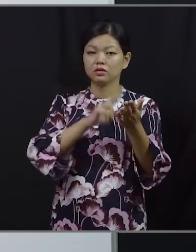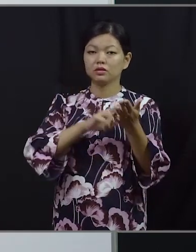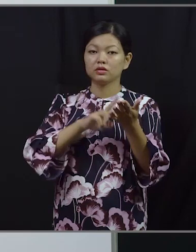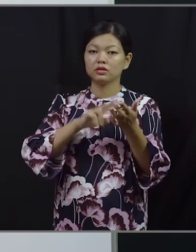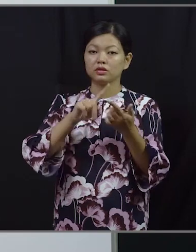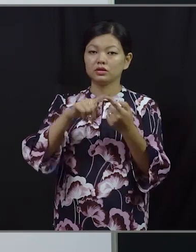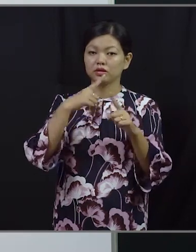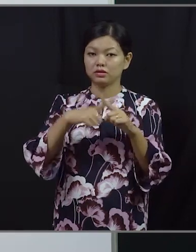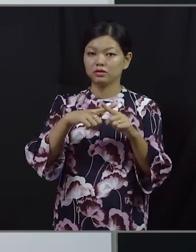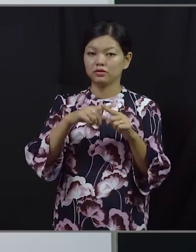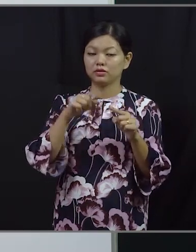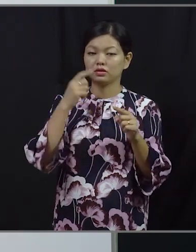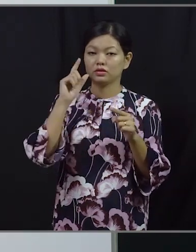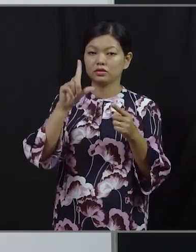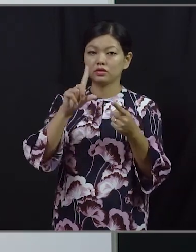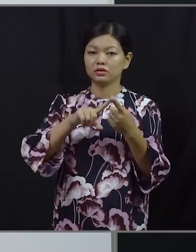used as